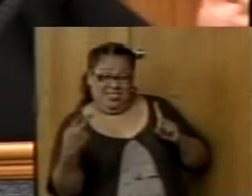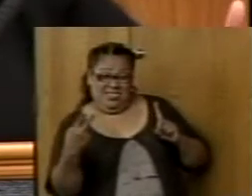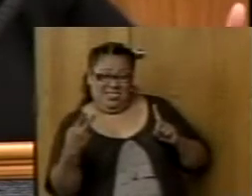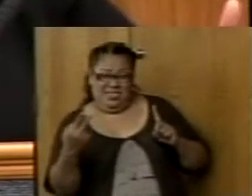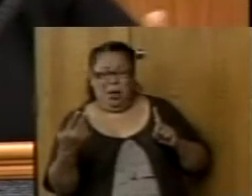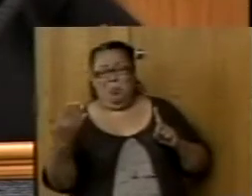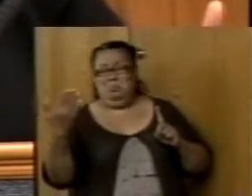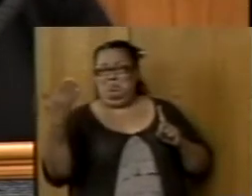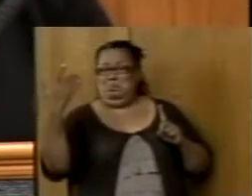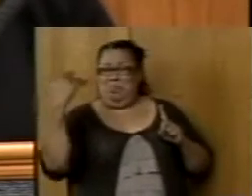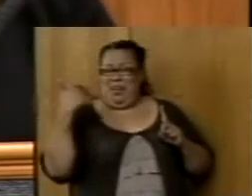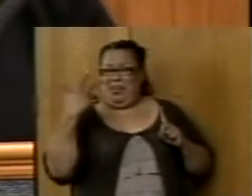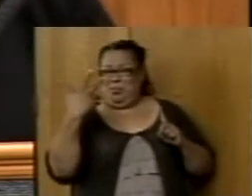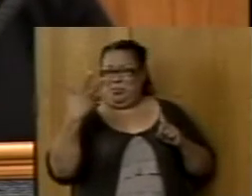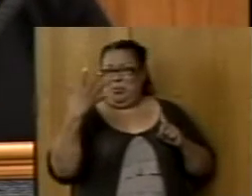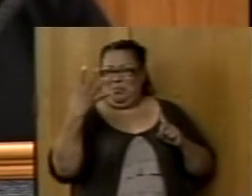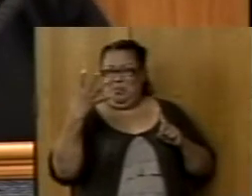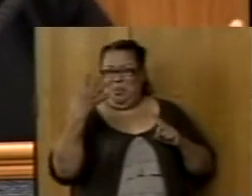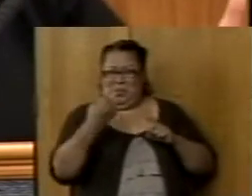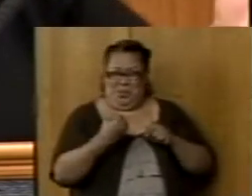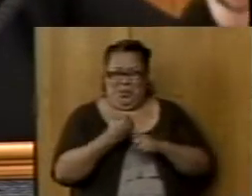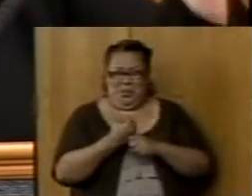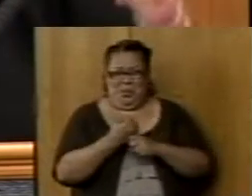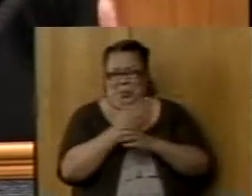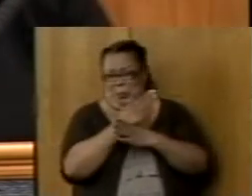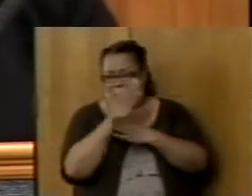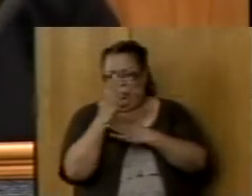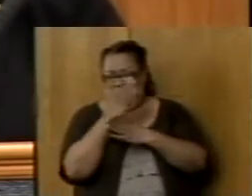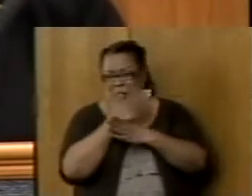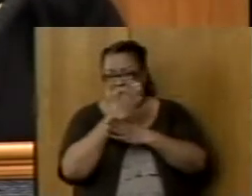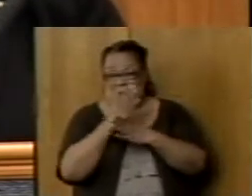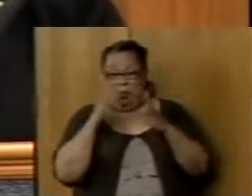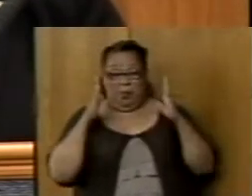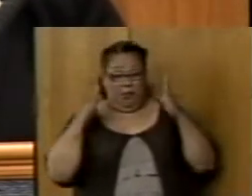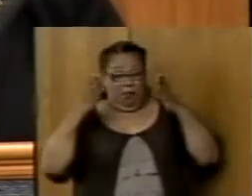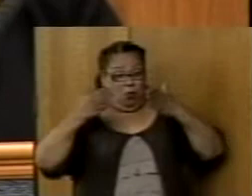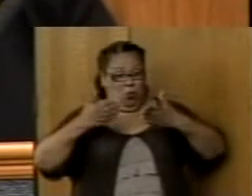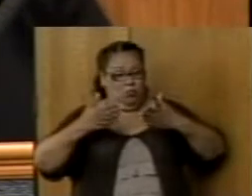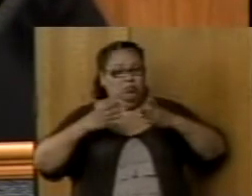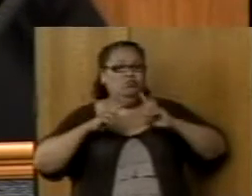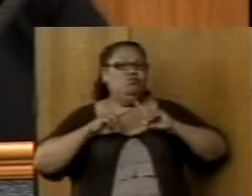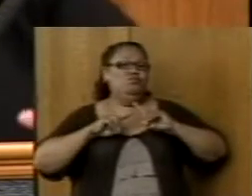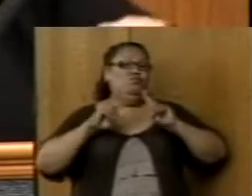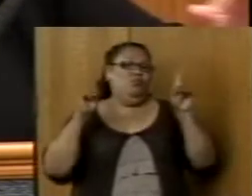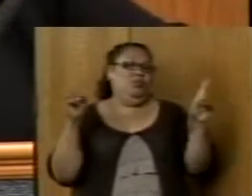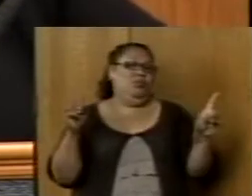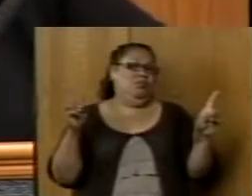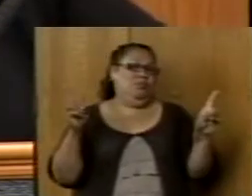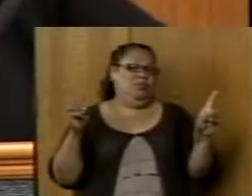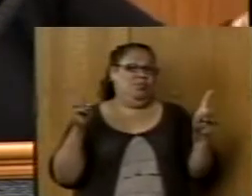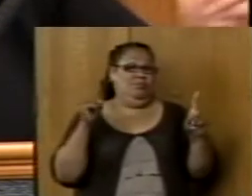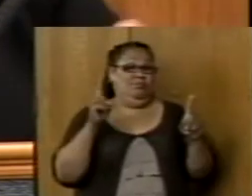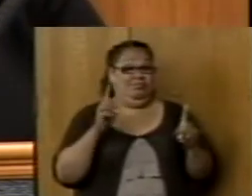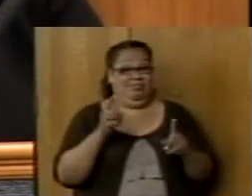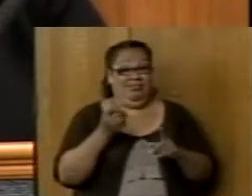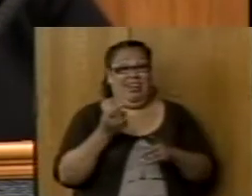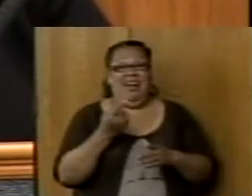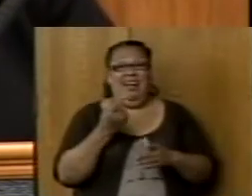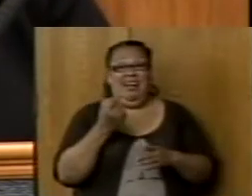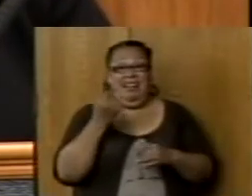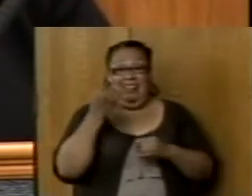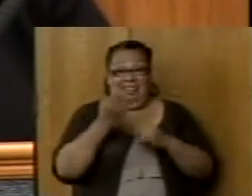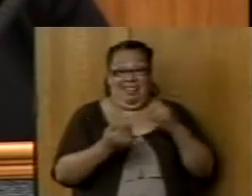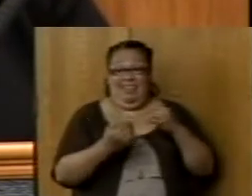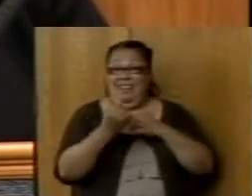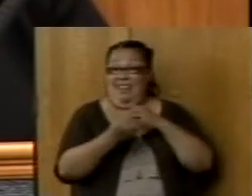last 3-4 year period, it's the same thing. And unfortunately, right now, the focus is totally different. Last year's focus, completely different.